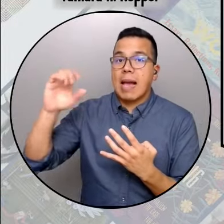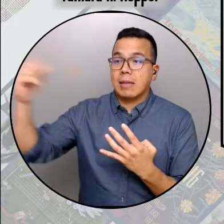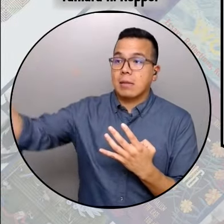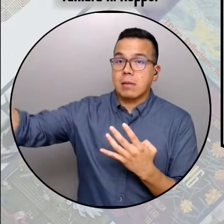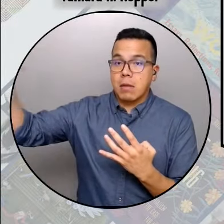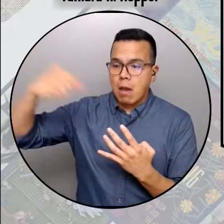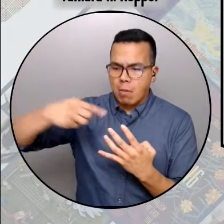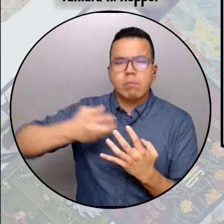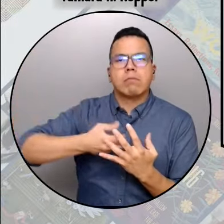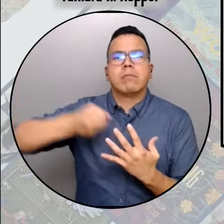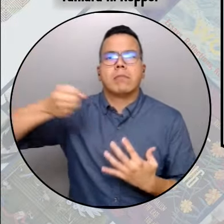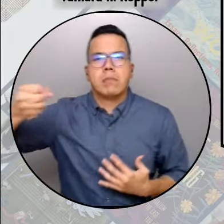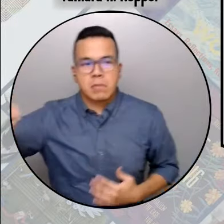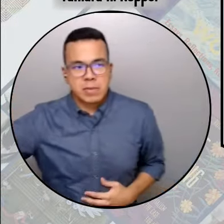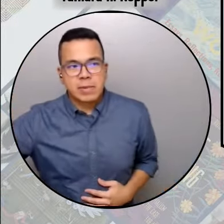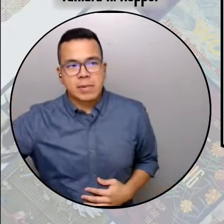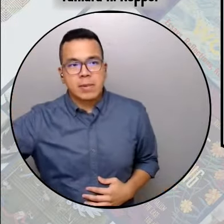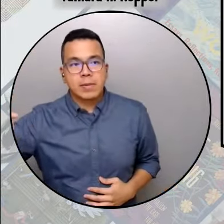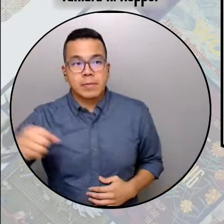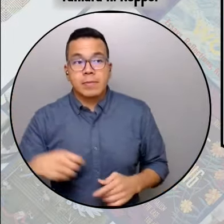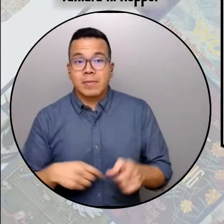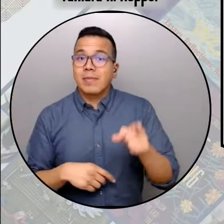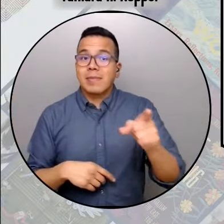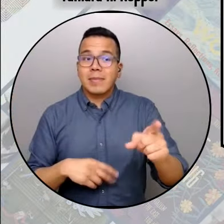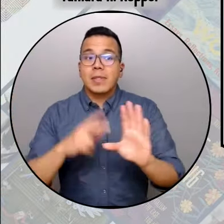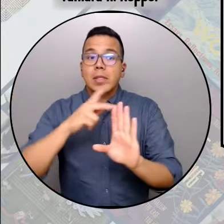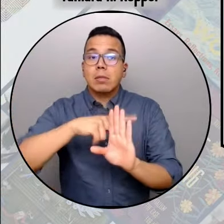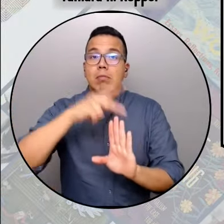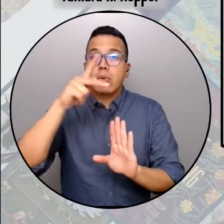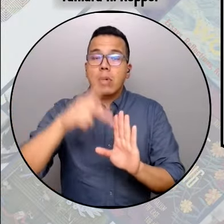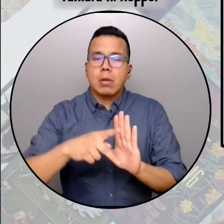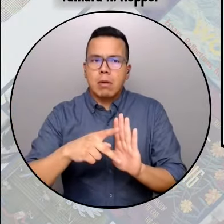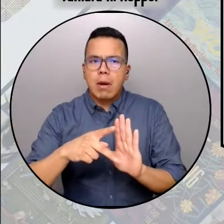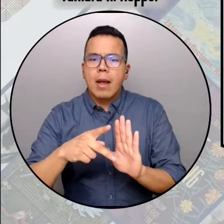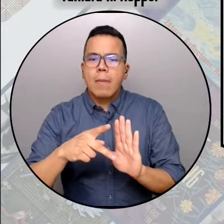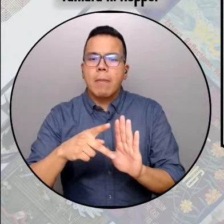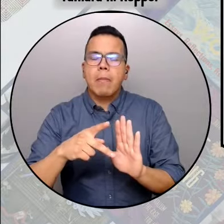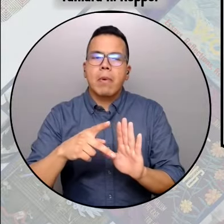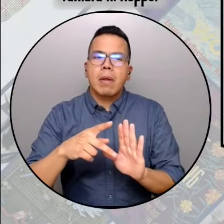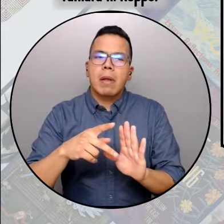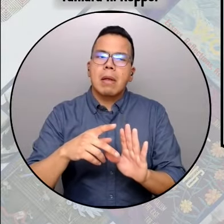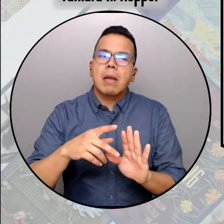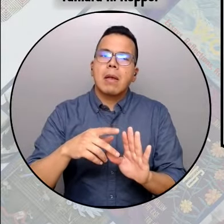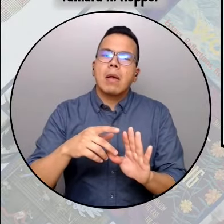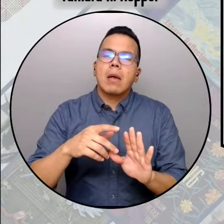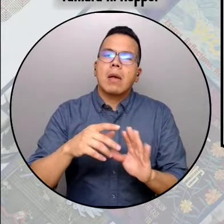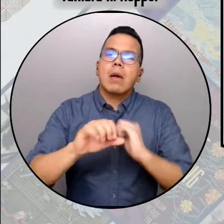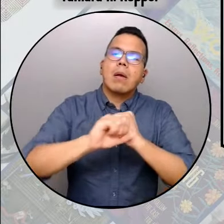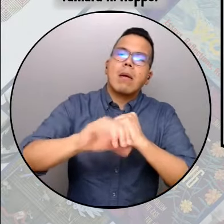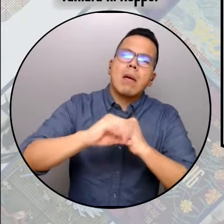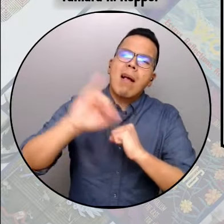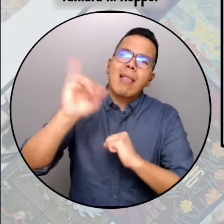And so this program is seen as trying to help ICE and the federal